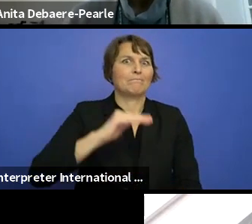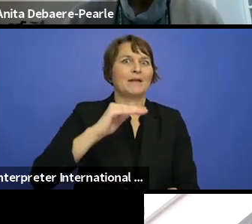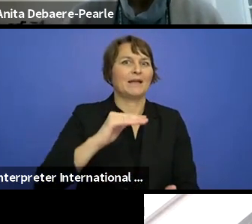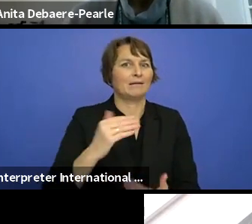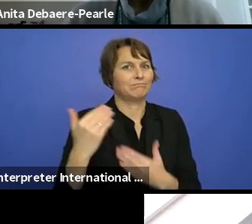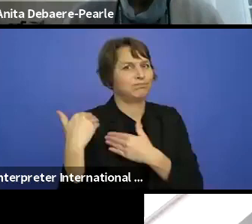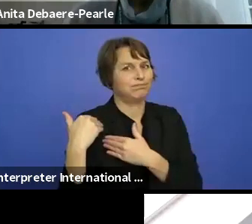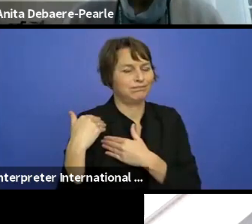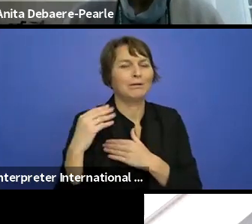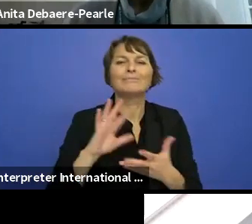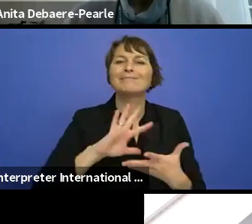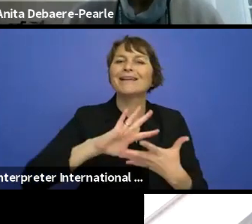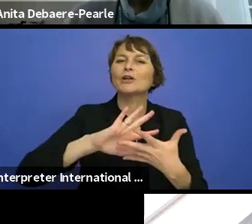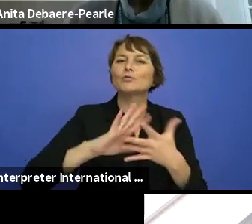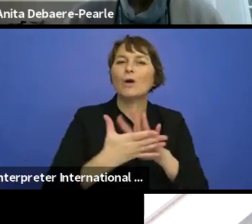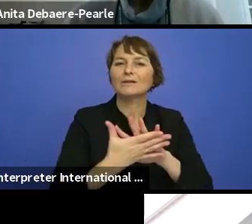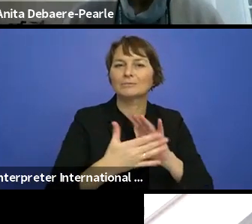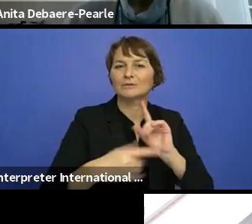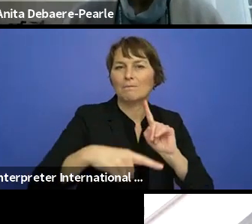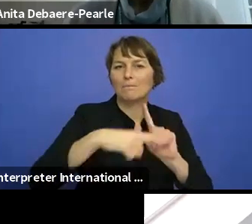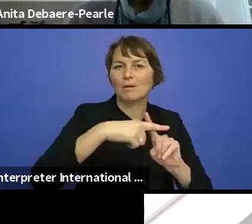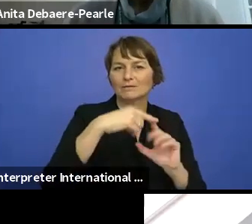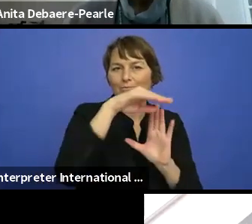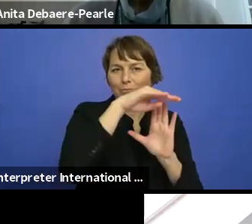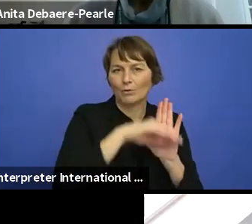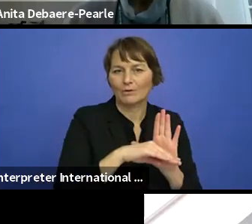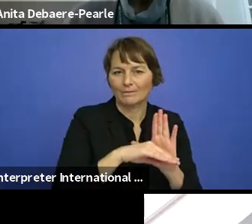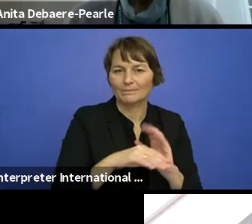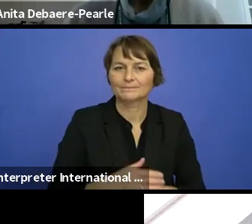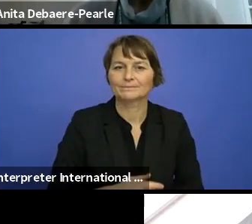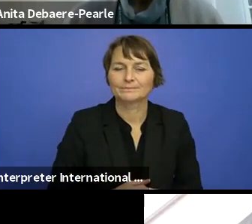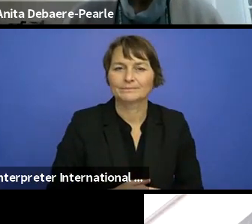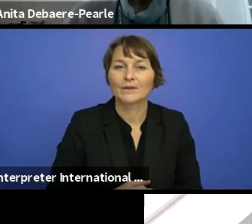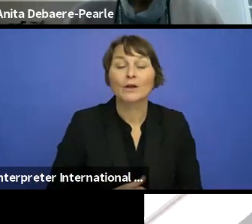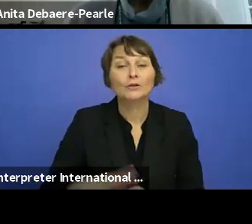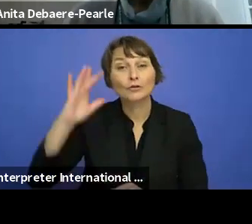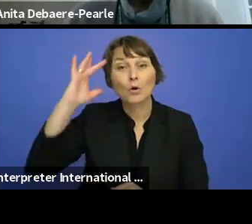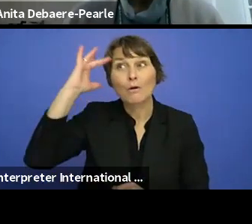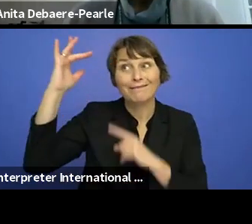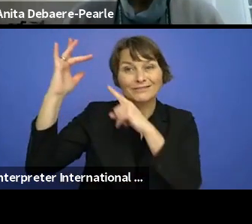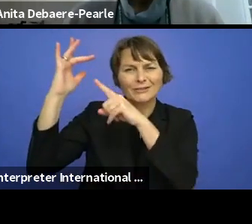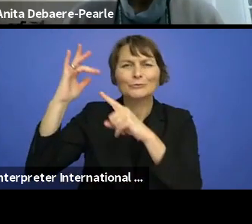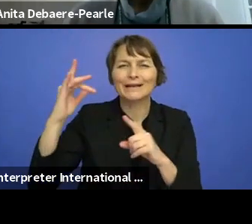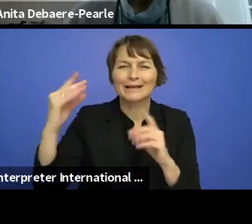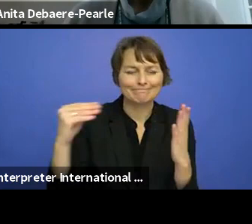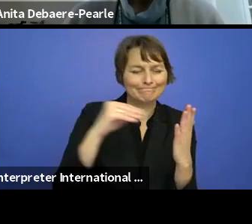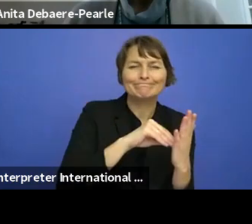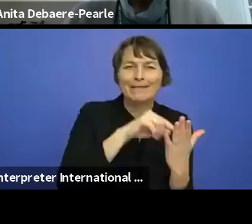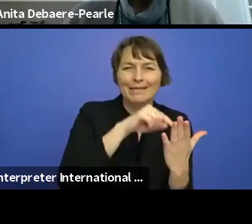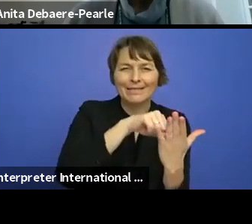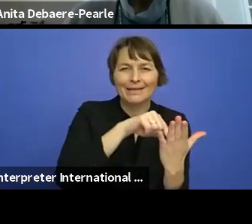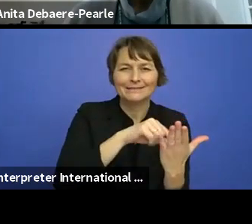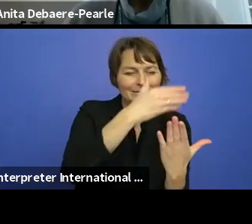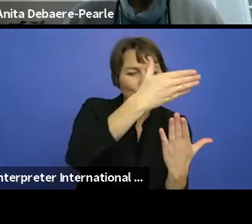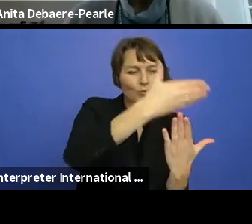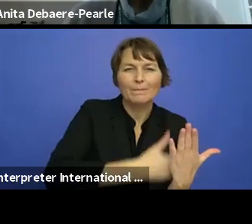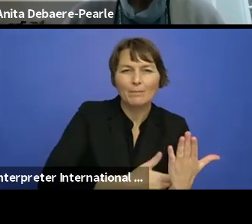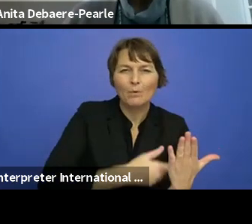culture was at the heart of my reflection, because there was a large part of this report about